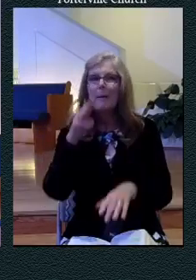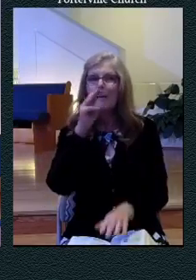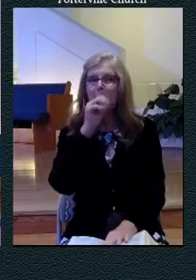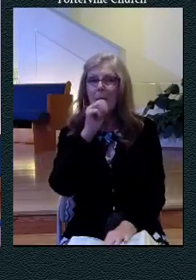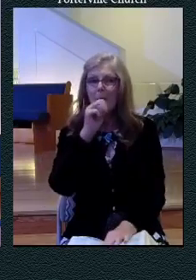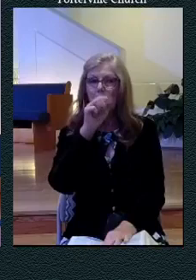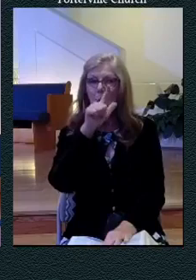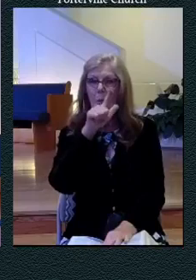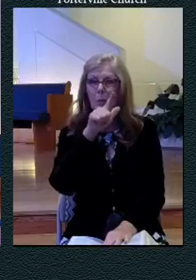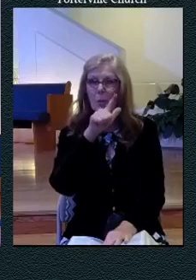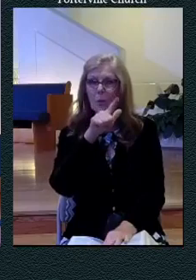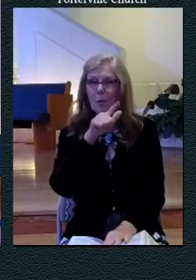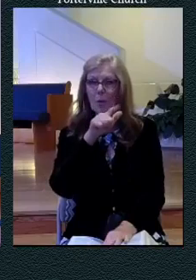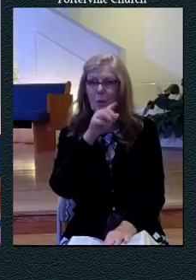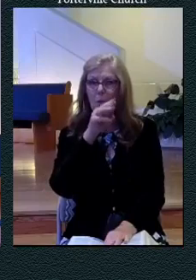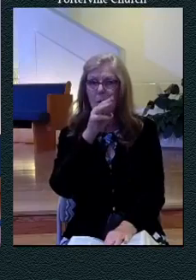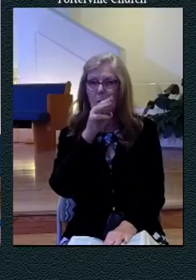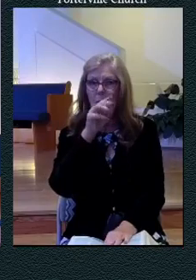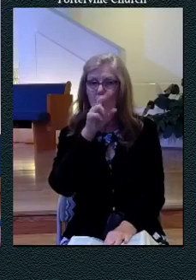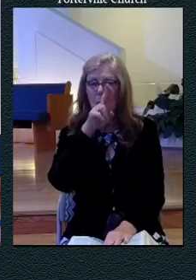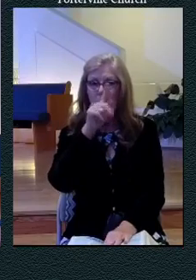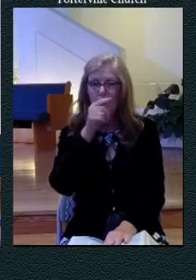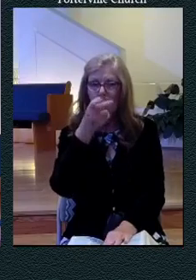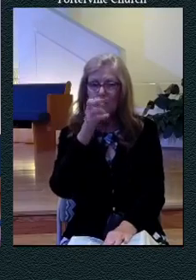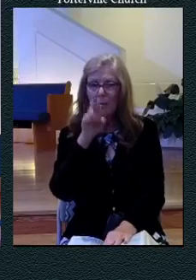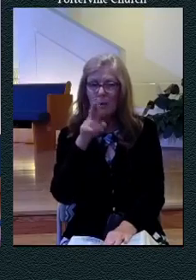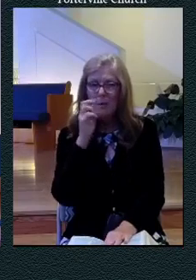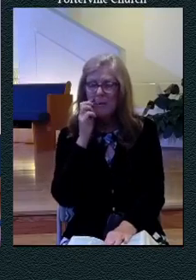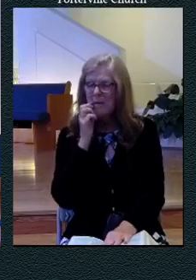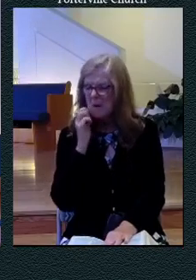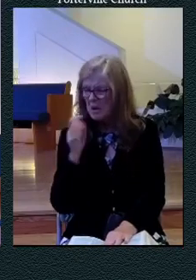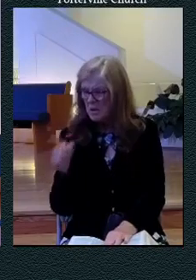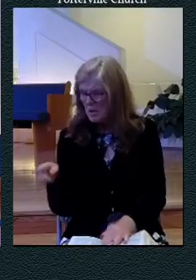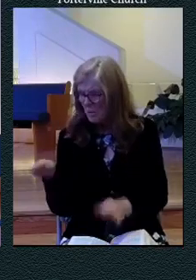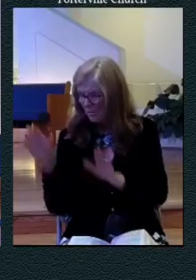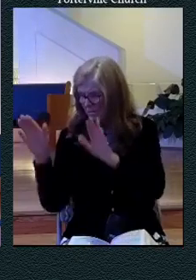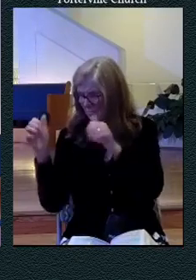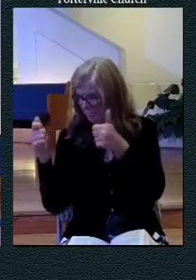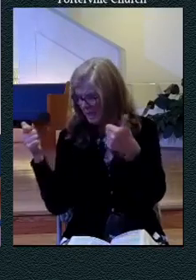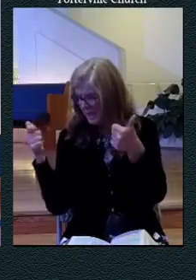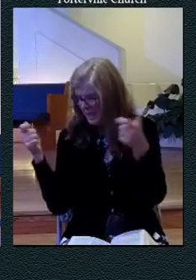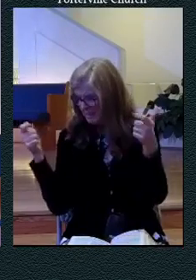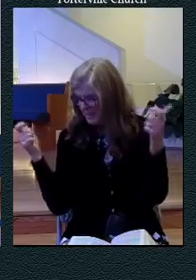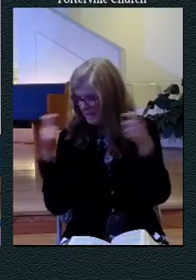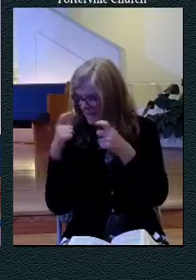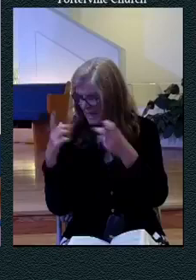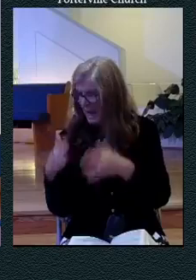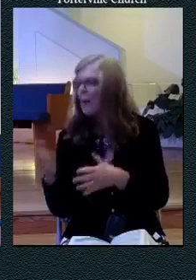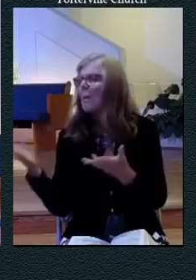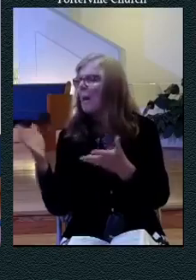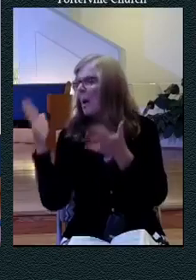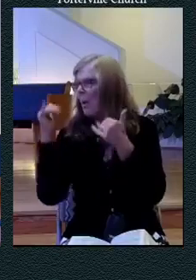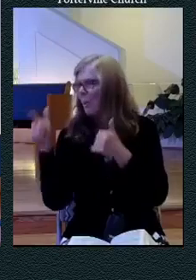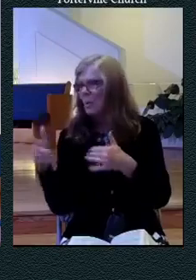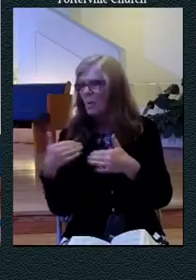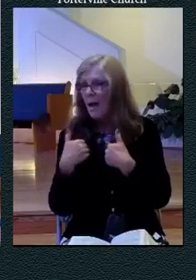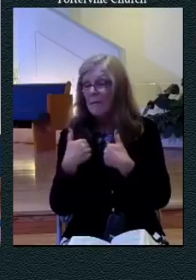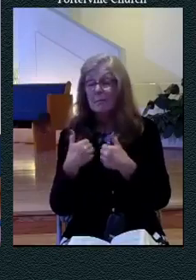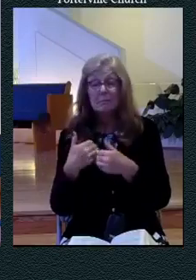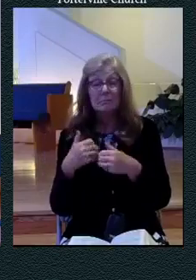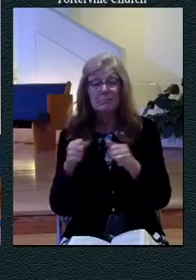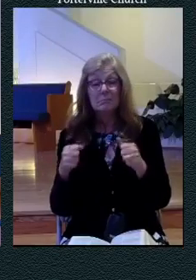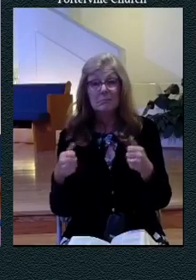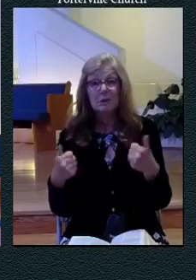comes and he says, you're a great sinner. What hope could you possibly have? And so this can be a challenge for